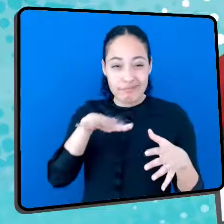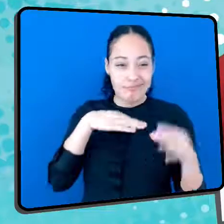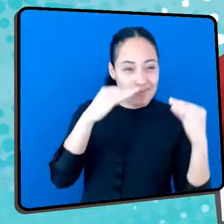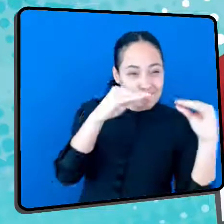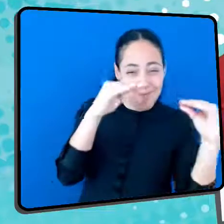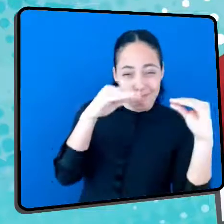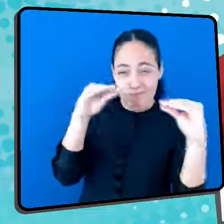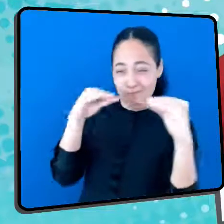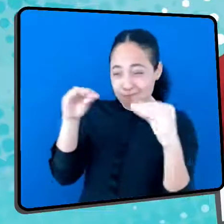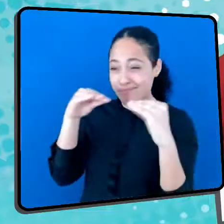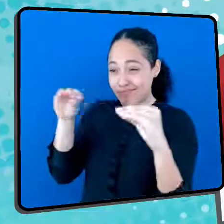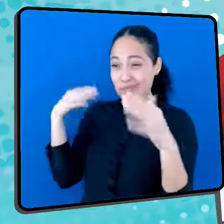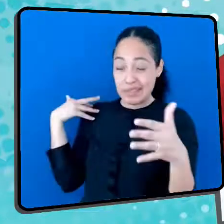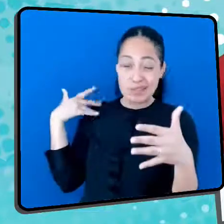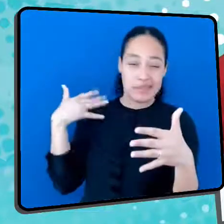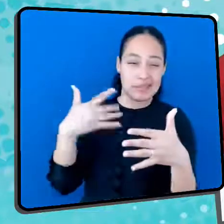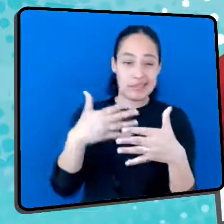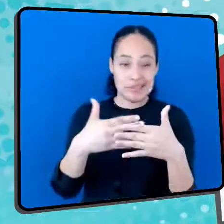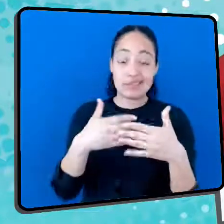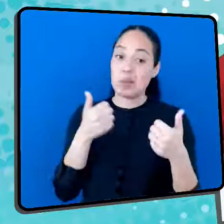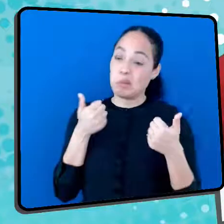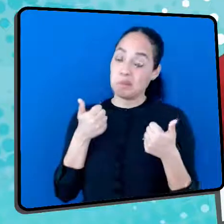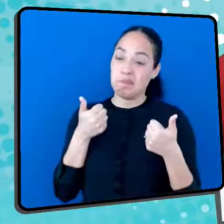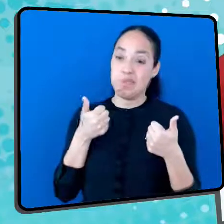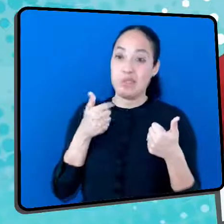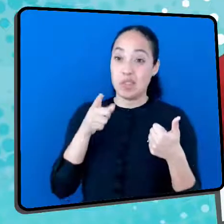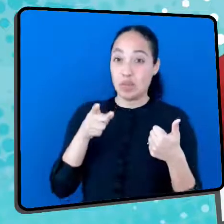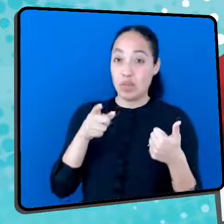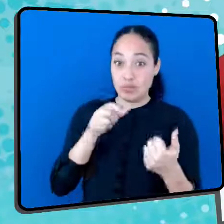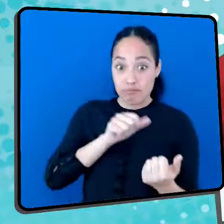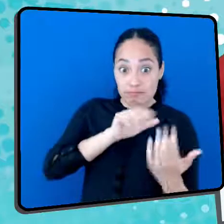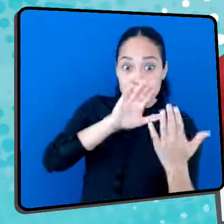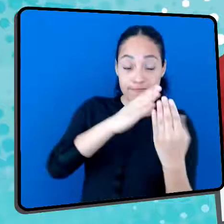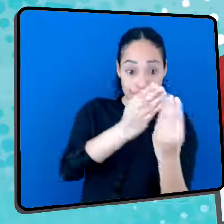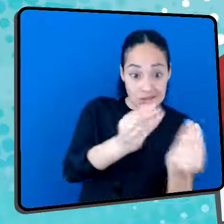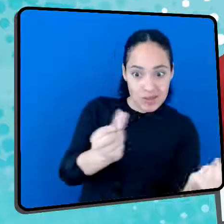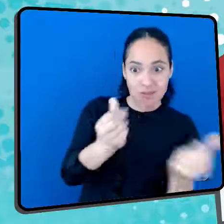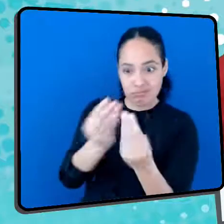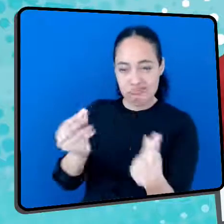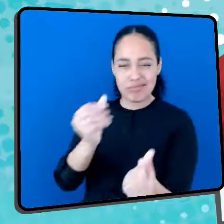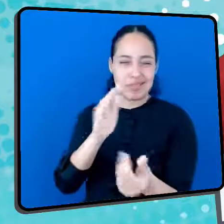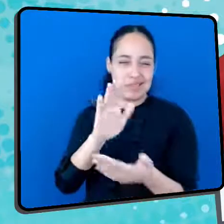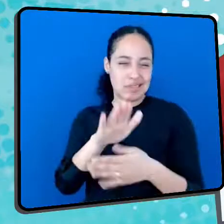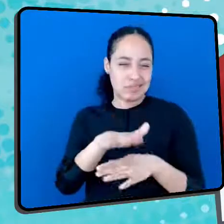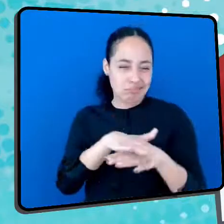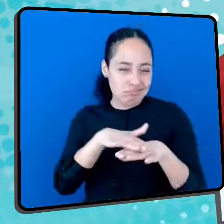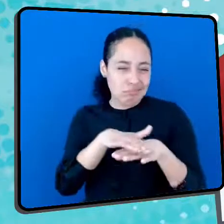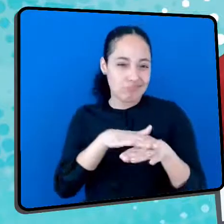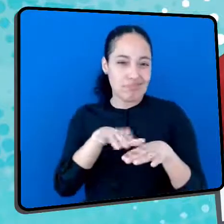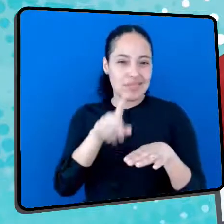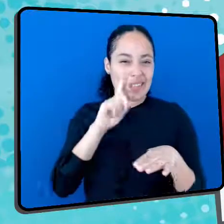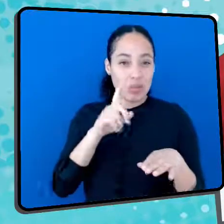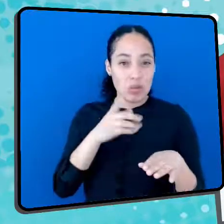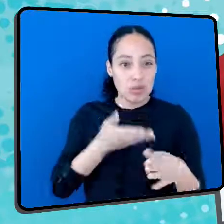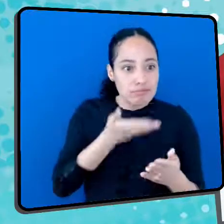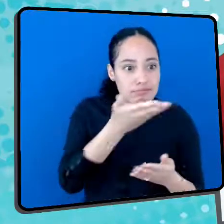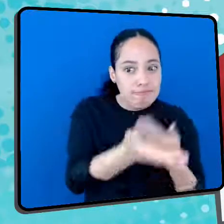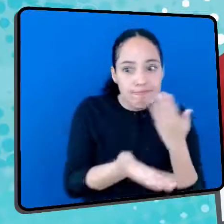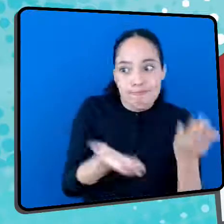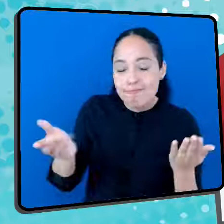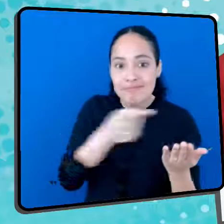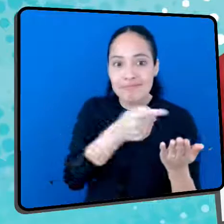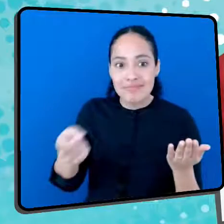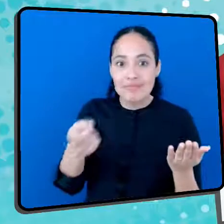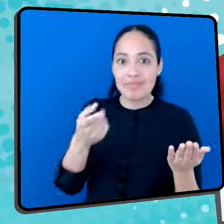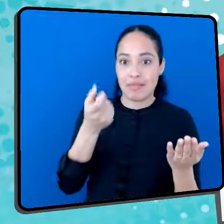you're combating some of that by hopefully letting people know, as you said, the possibilities and the things that they do need